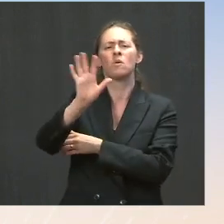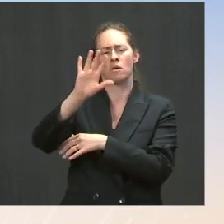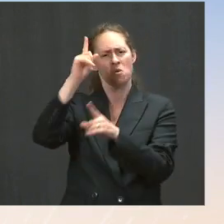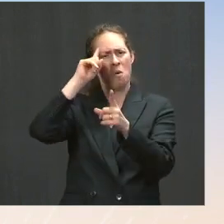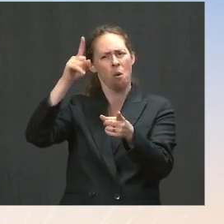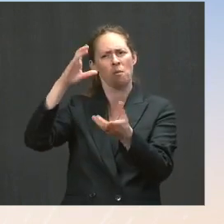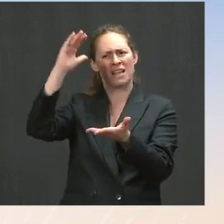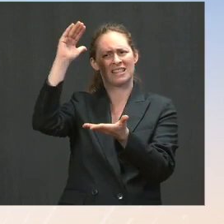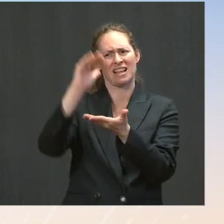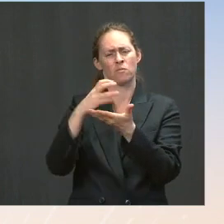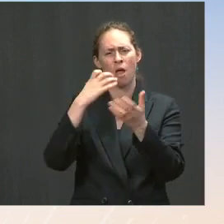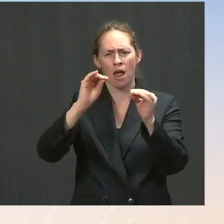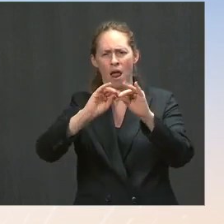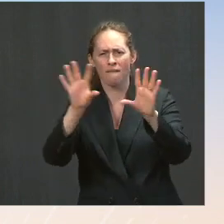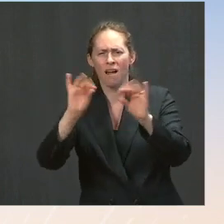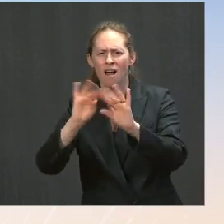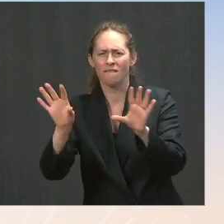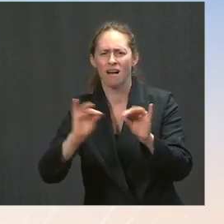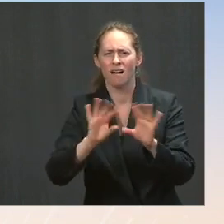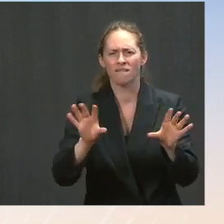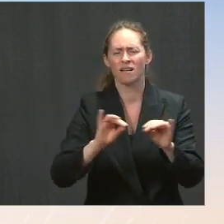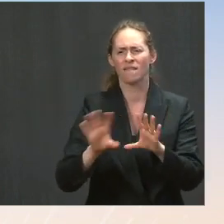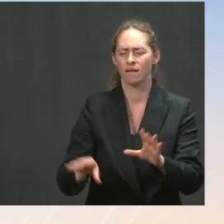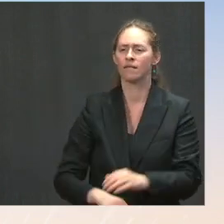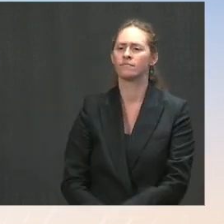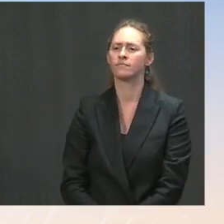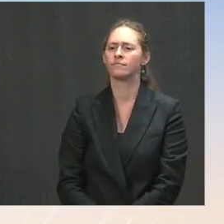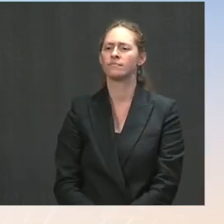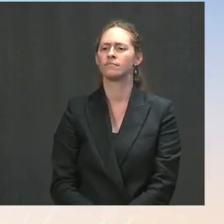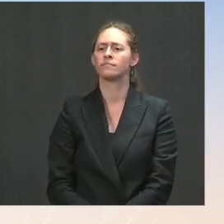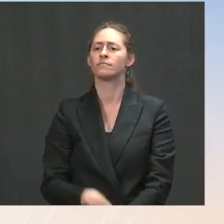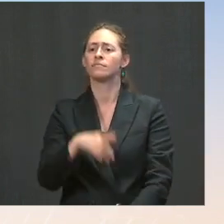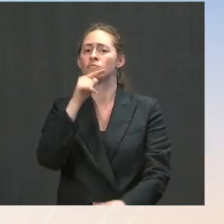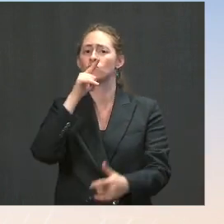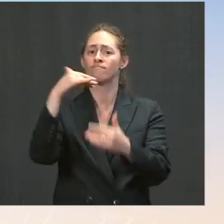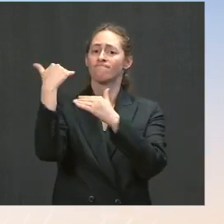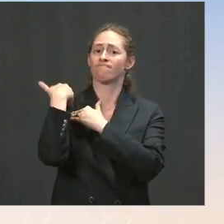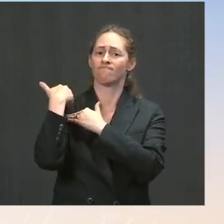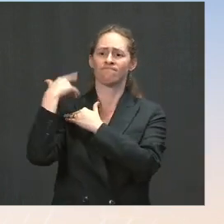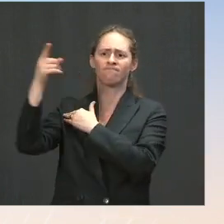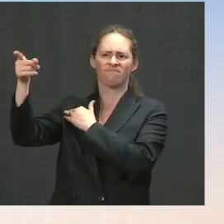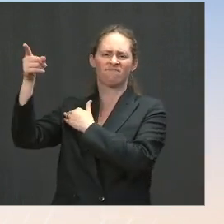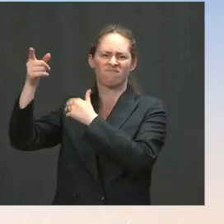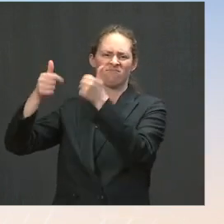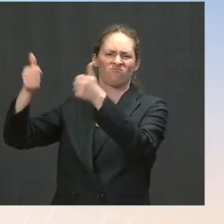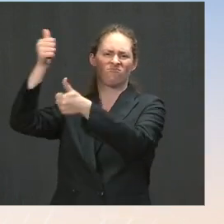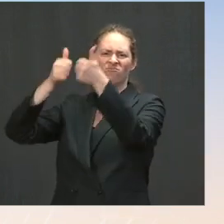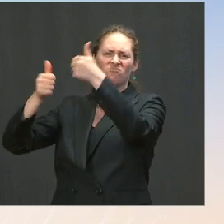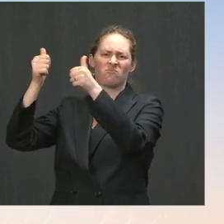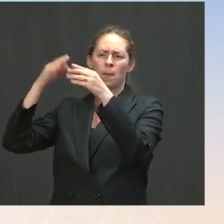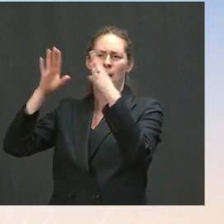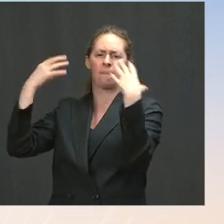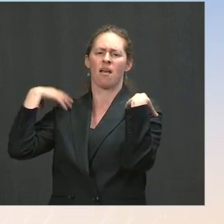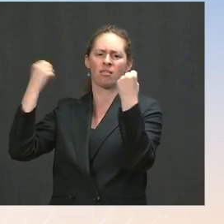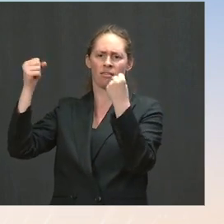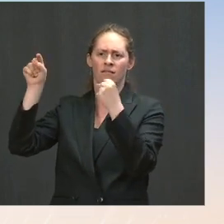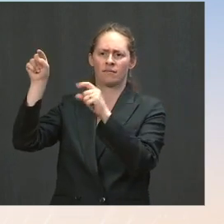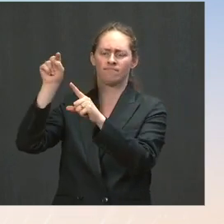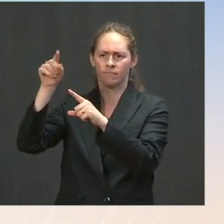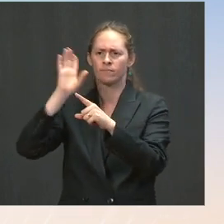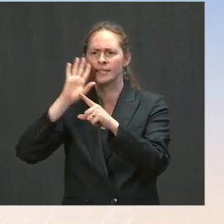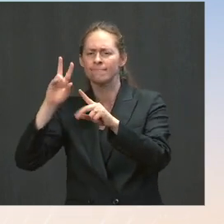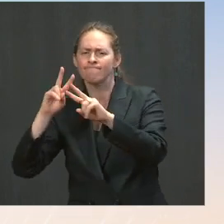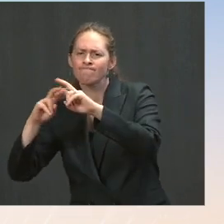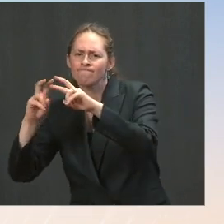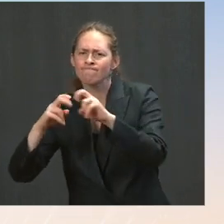is also, it's incumbent upon the public health officials to continue to look at and evaluate and make